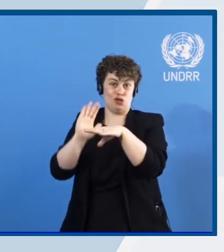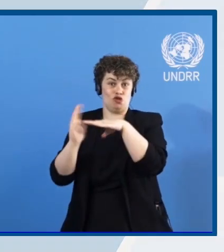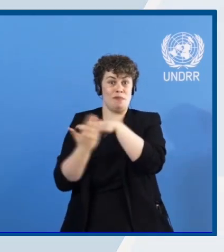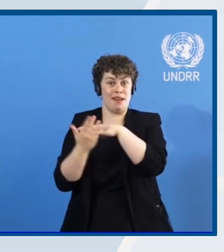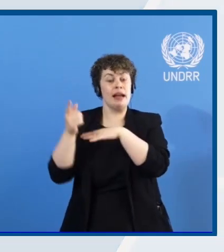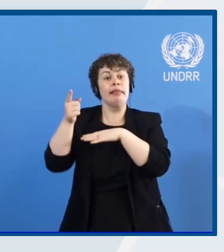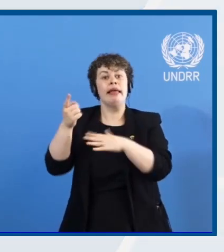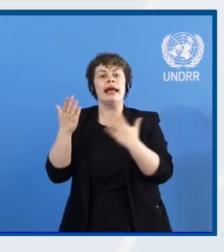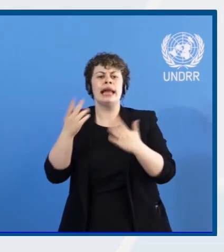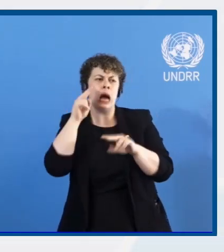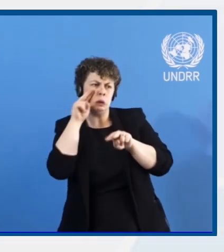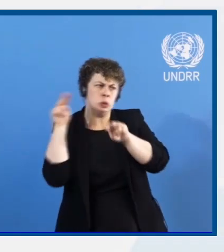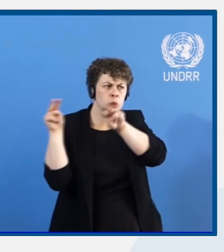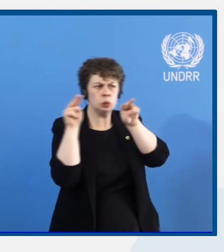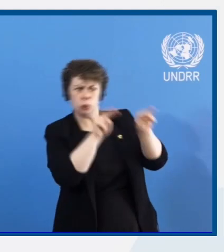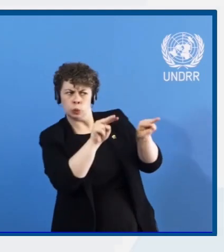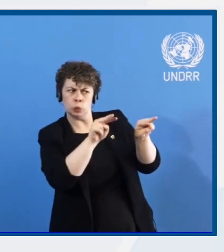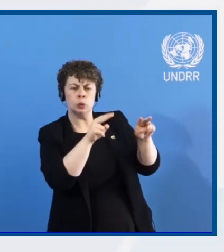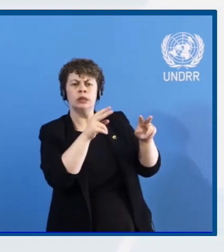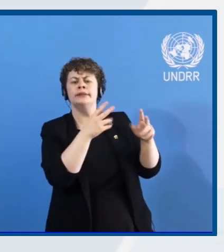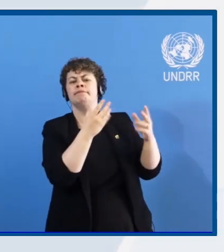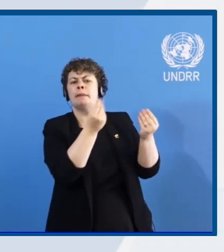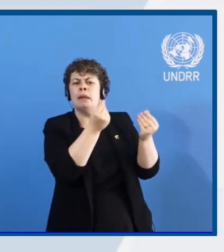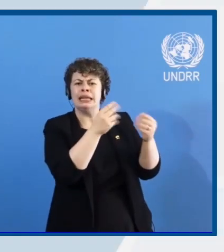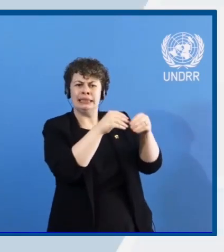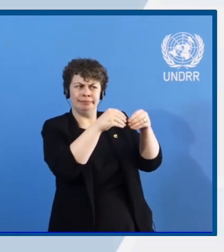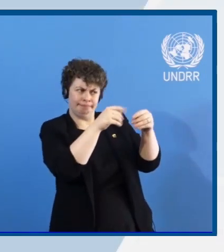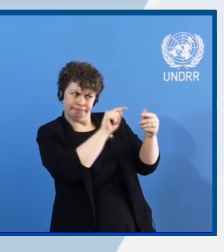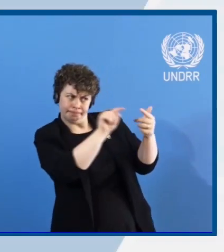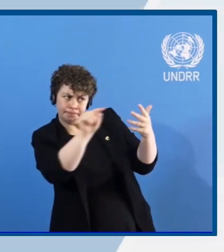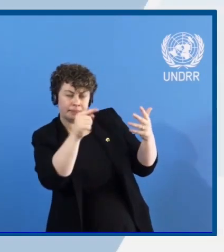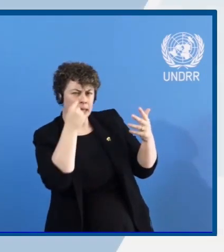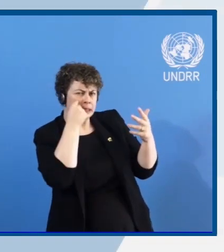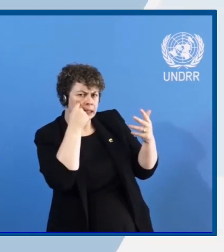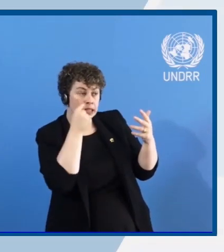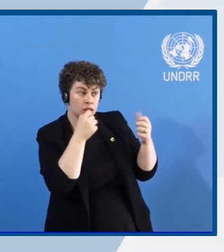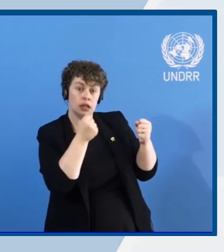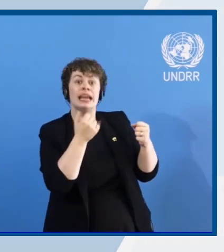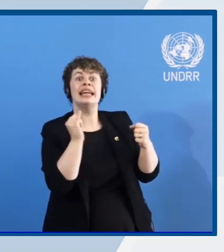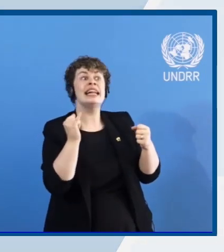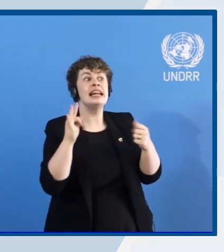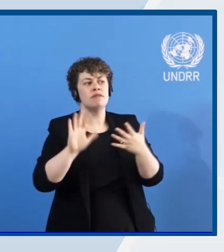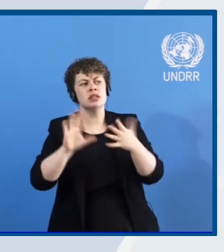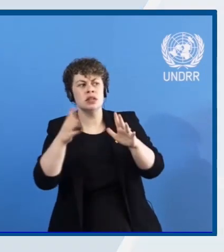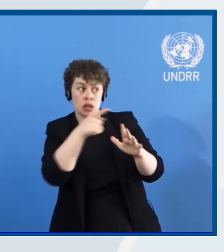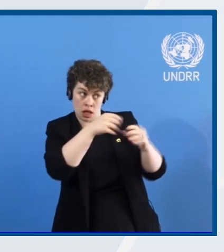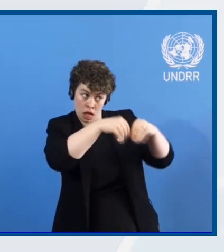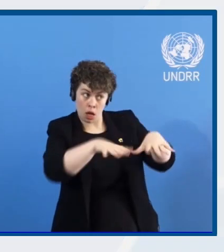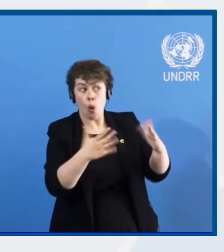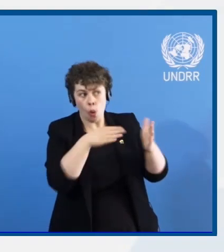institutions as it relates to climate resilience, and our public assessment